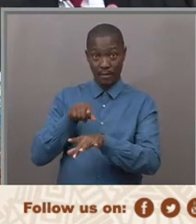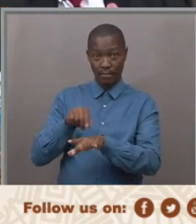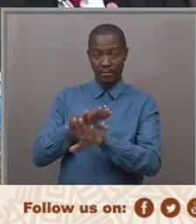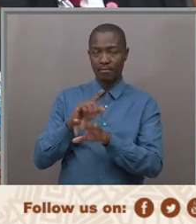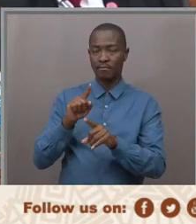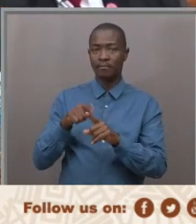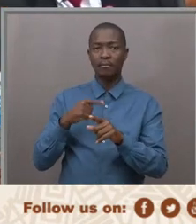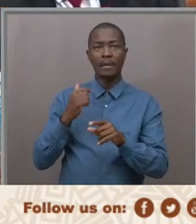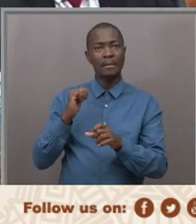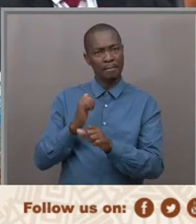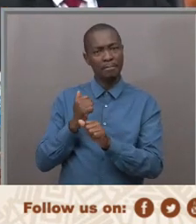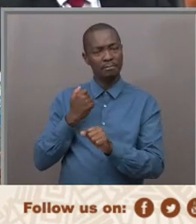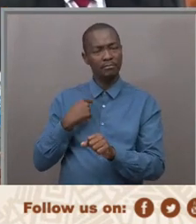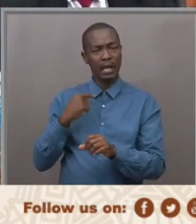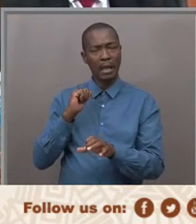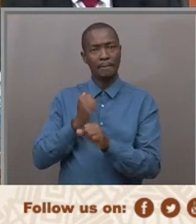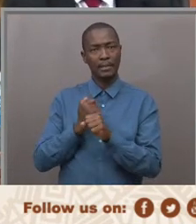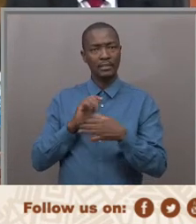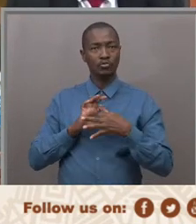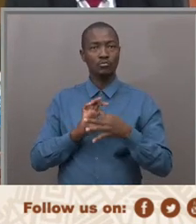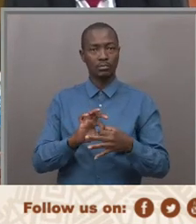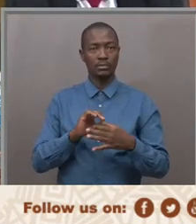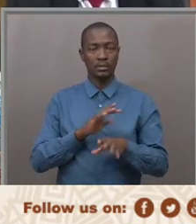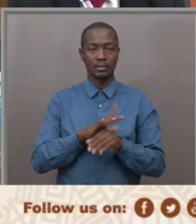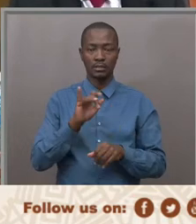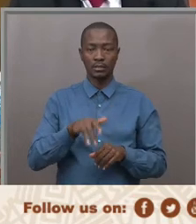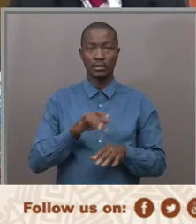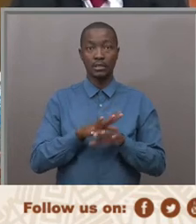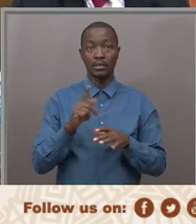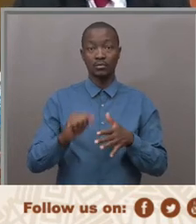in 2019 that we are going to support,